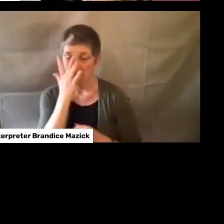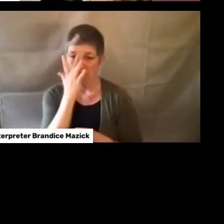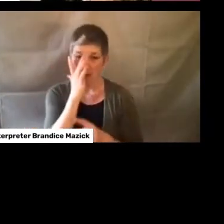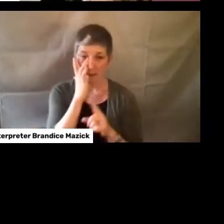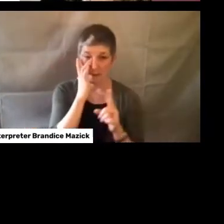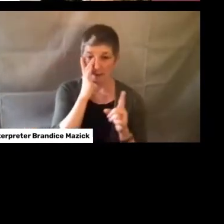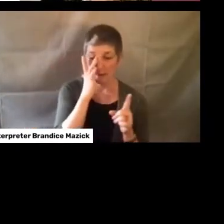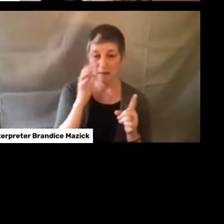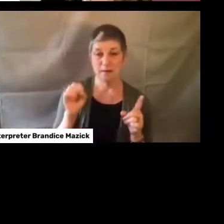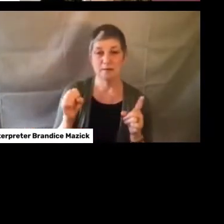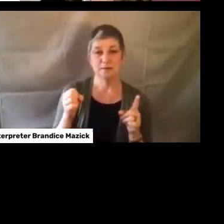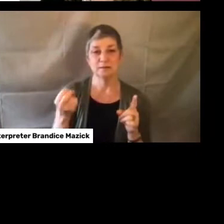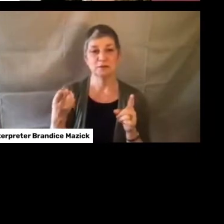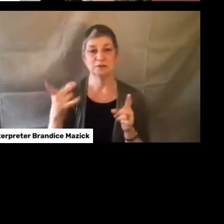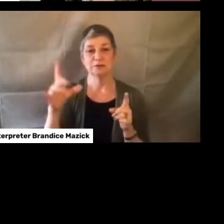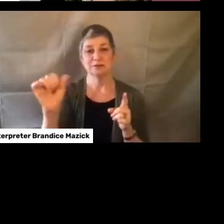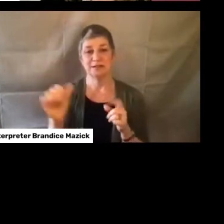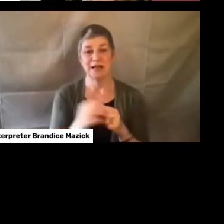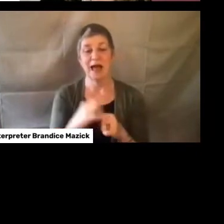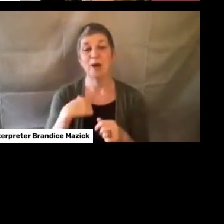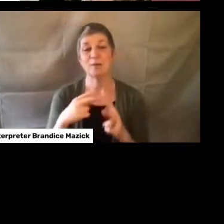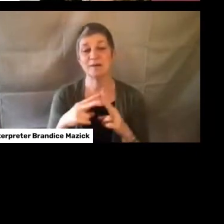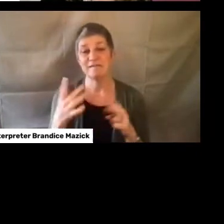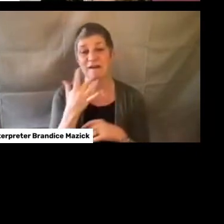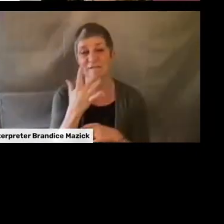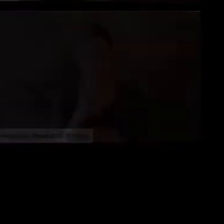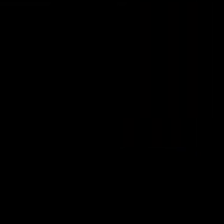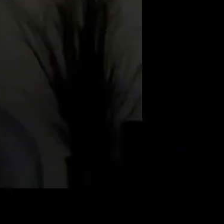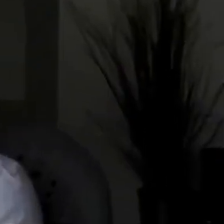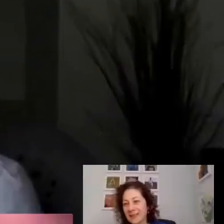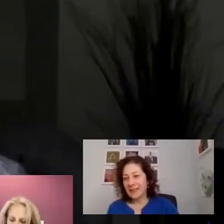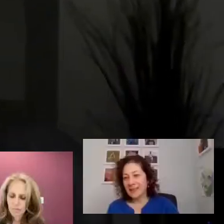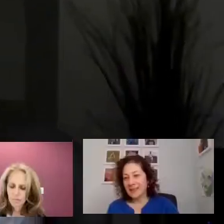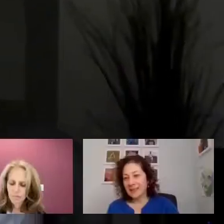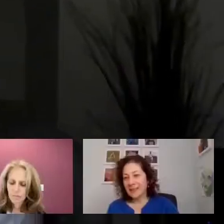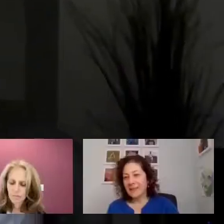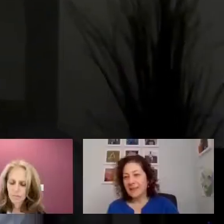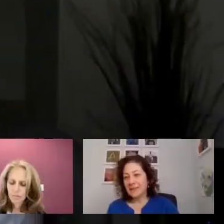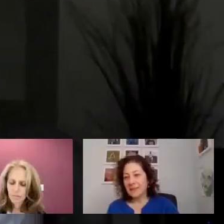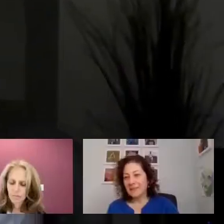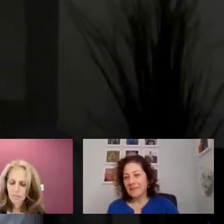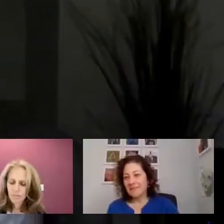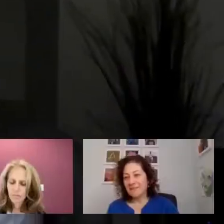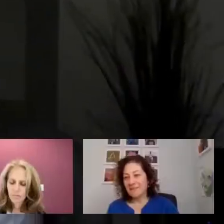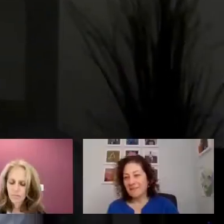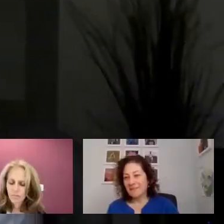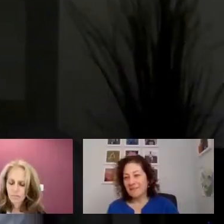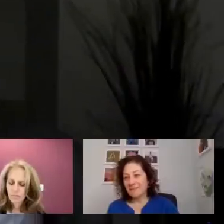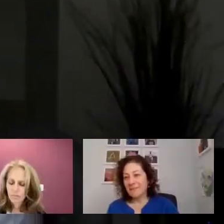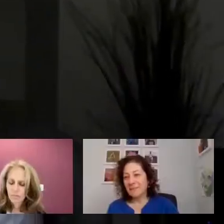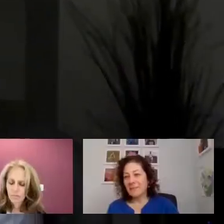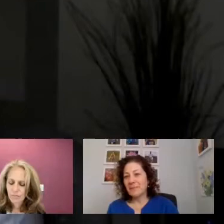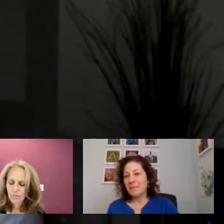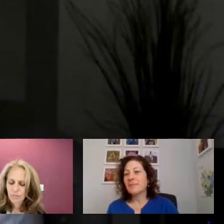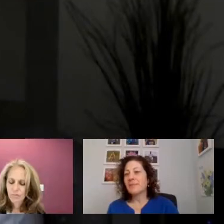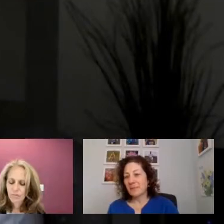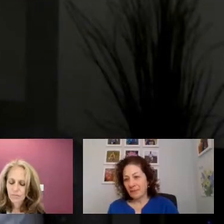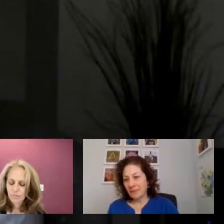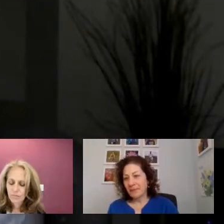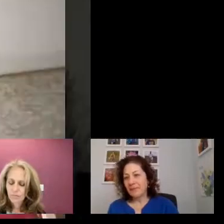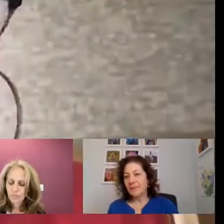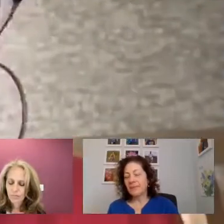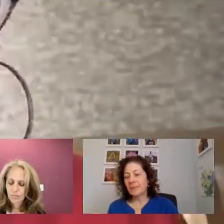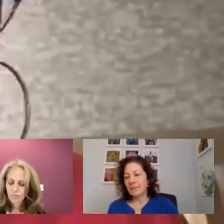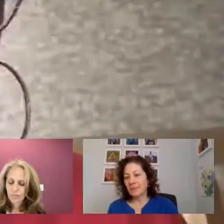No, I was very fortunate because I was in the military, and the military basically, took care of